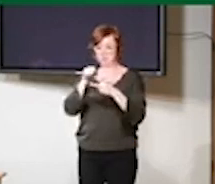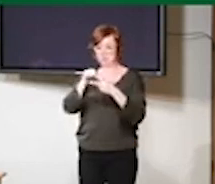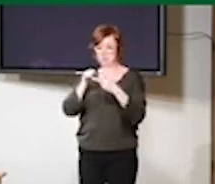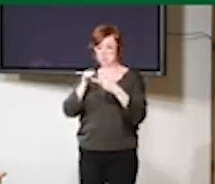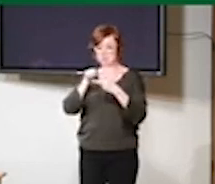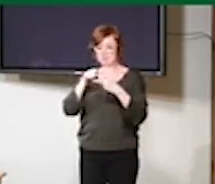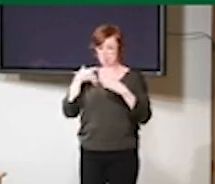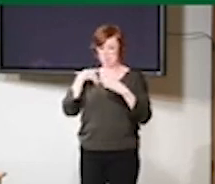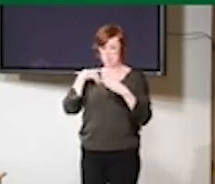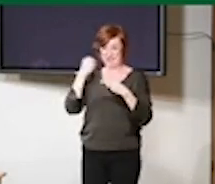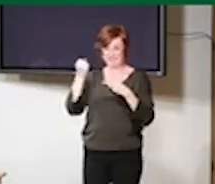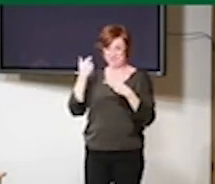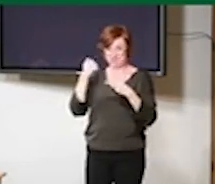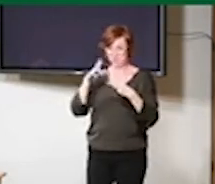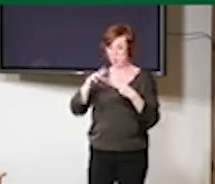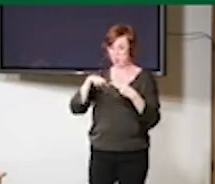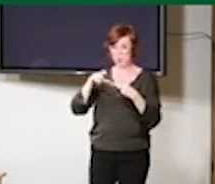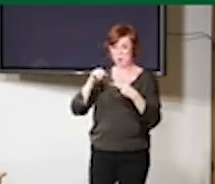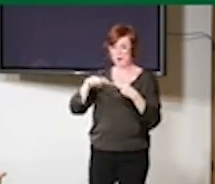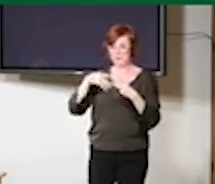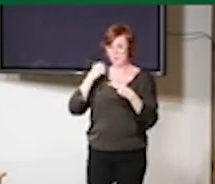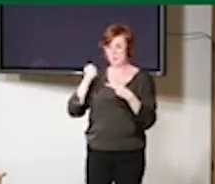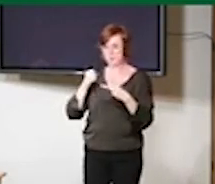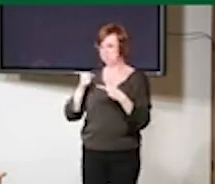I would not have that information at this time.